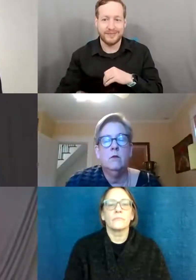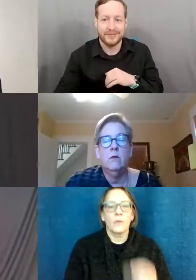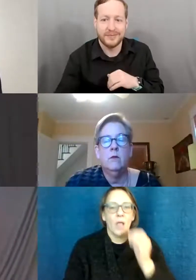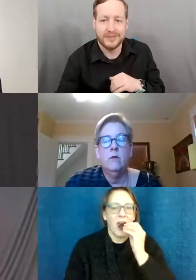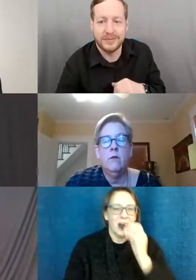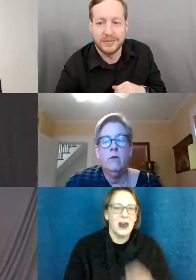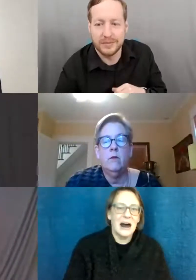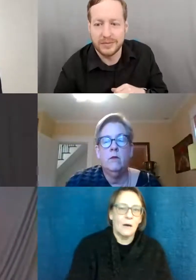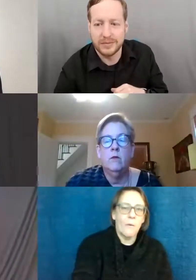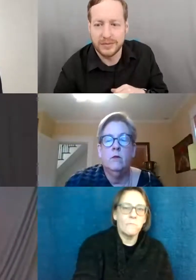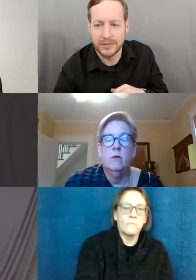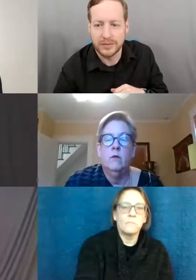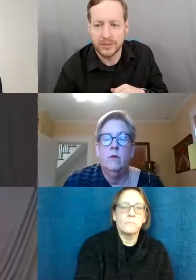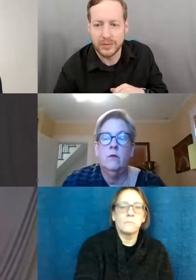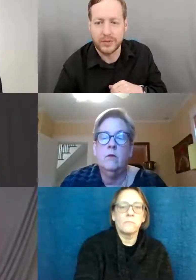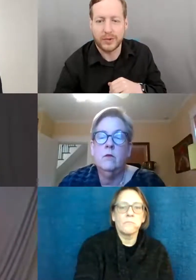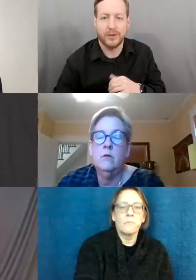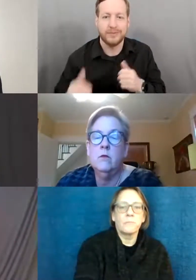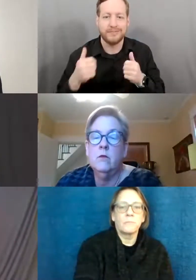And we're starting.